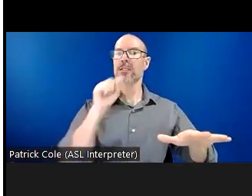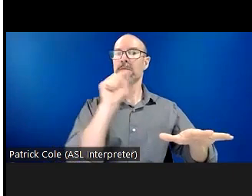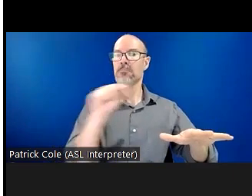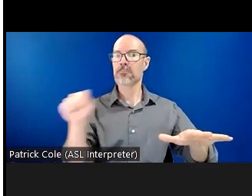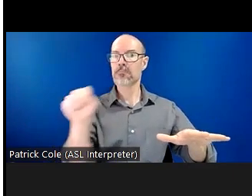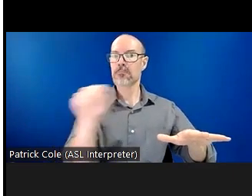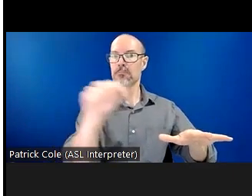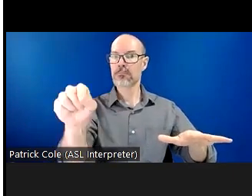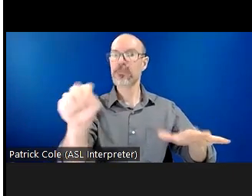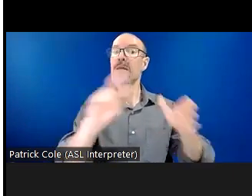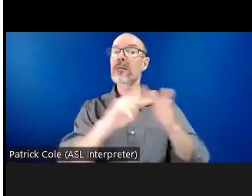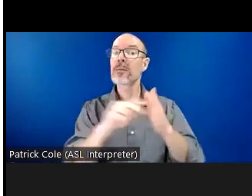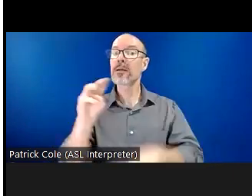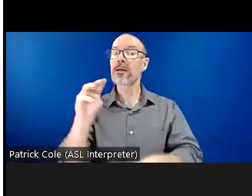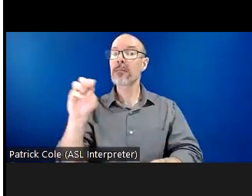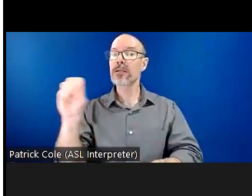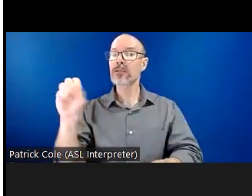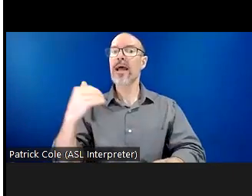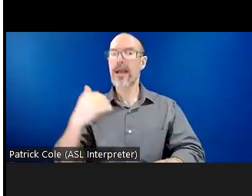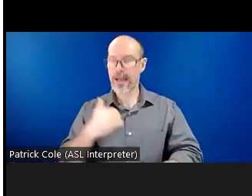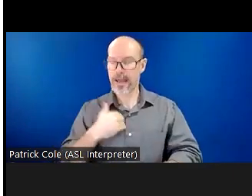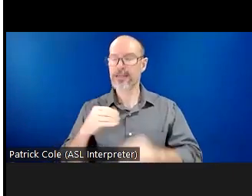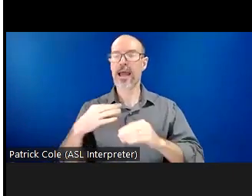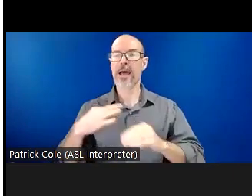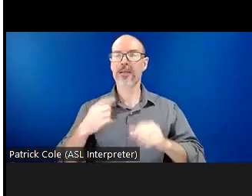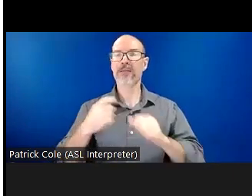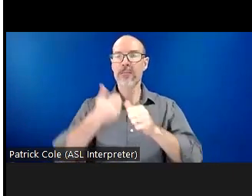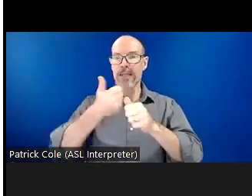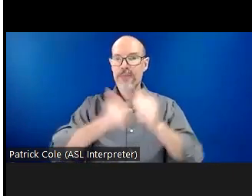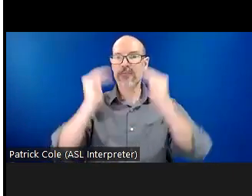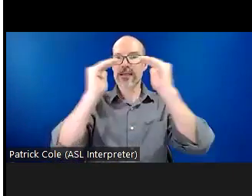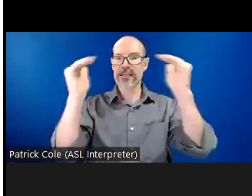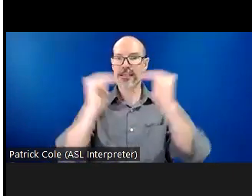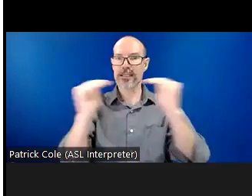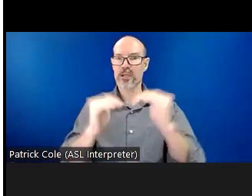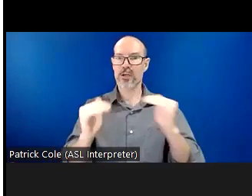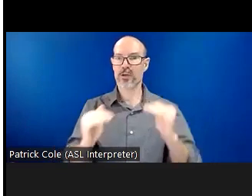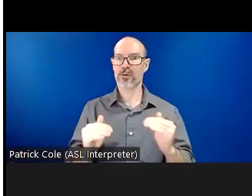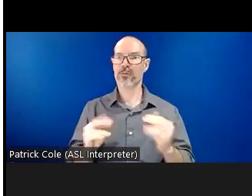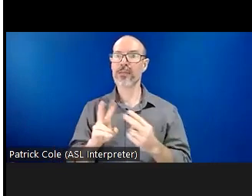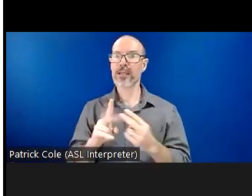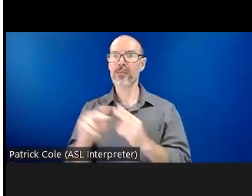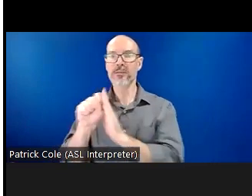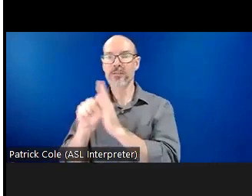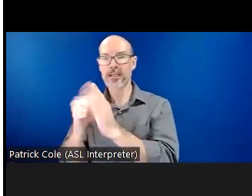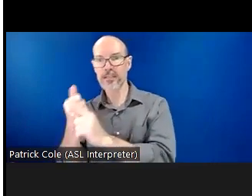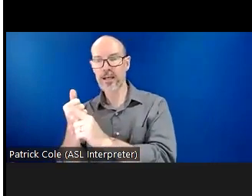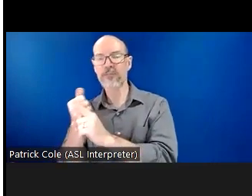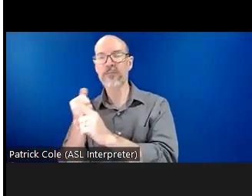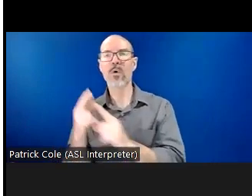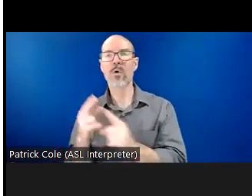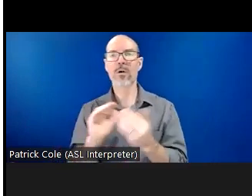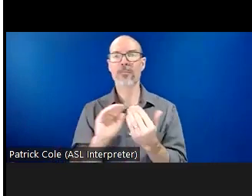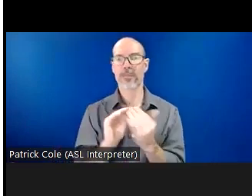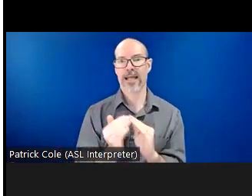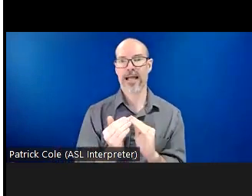has applications in every tier, whether they're from a municipality or the state. There's a limit on the number